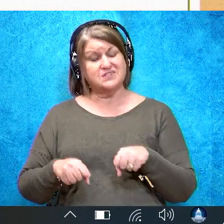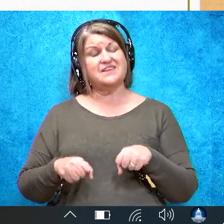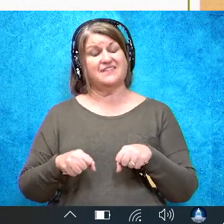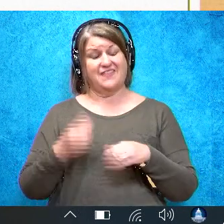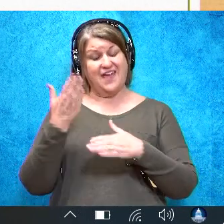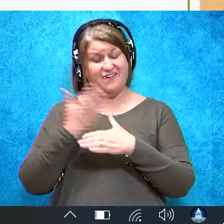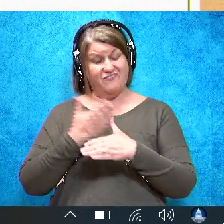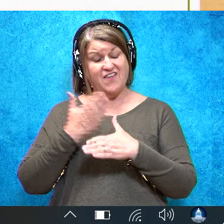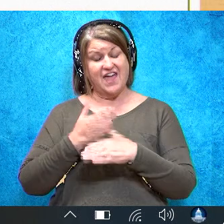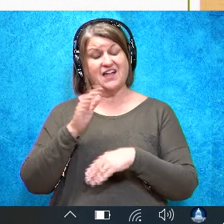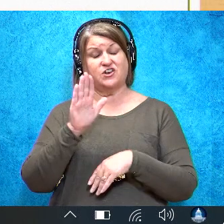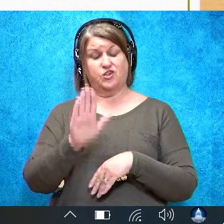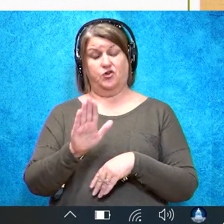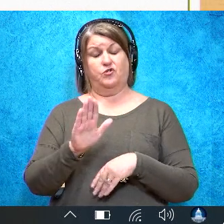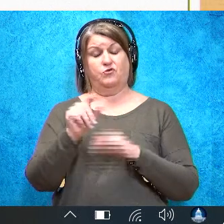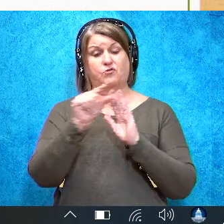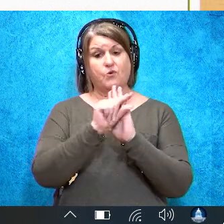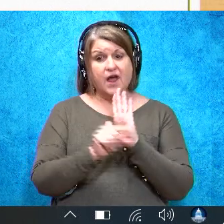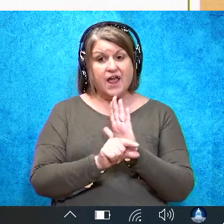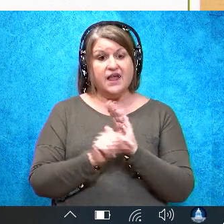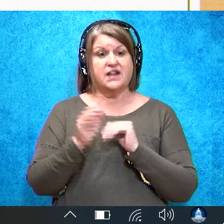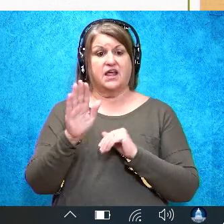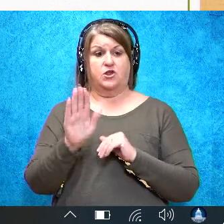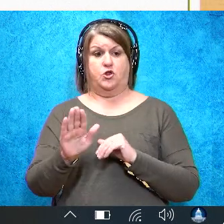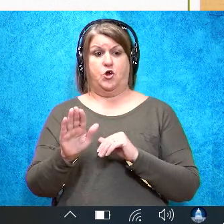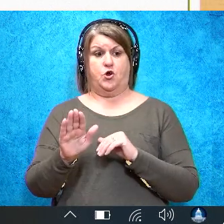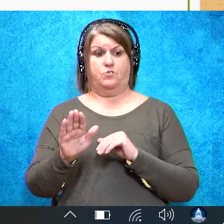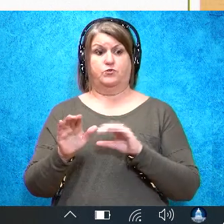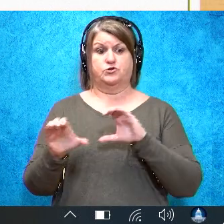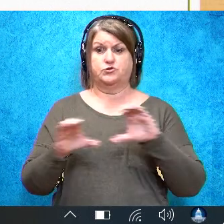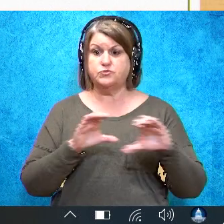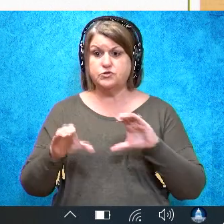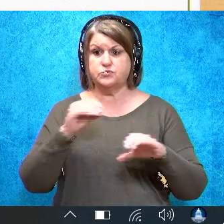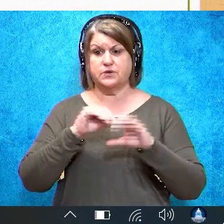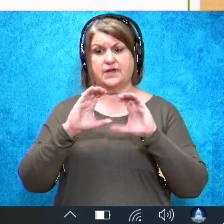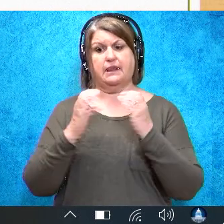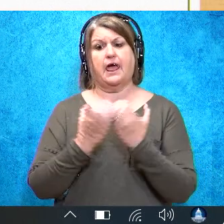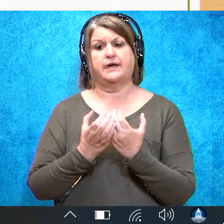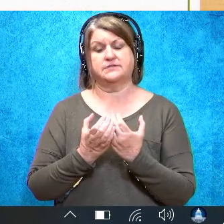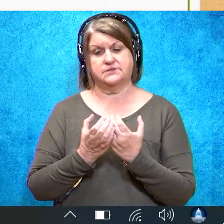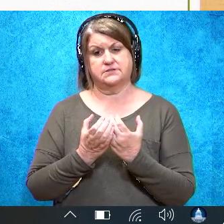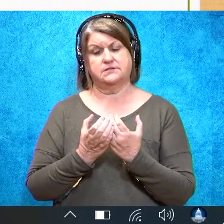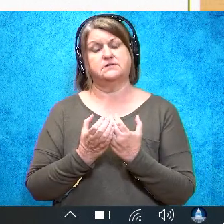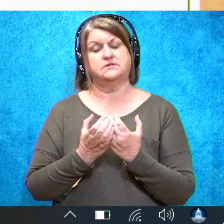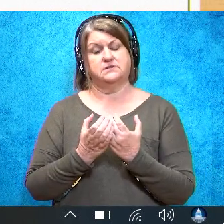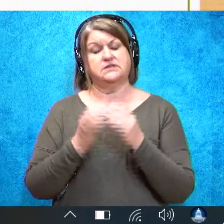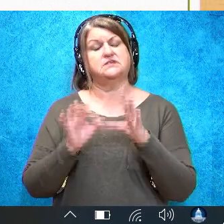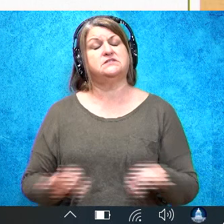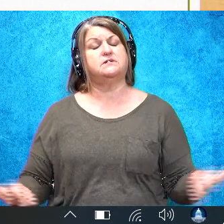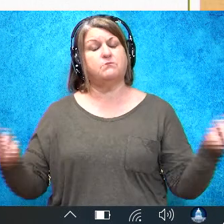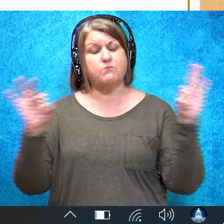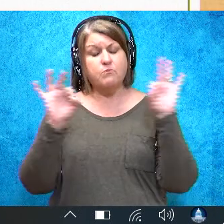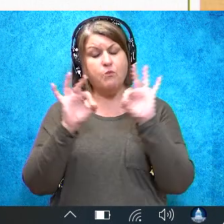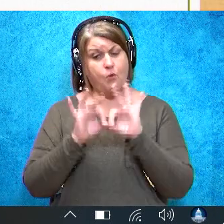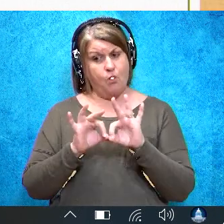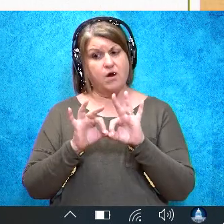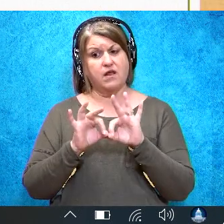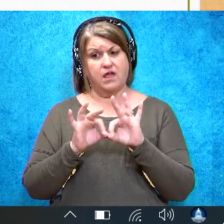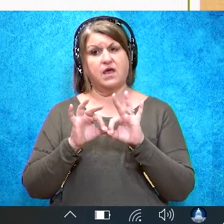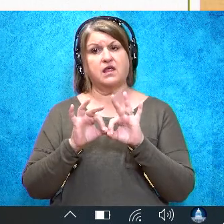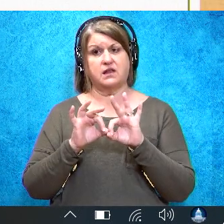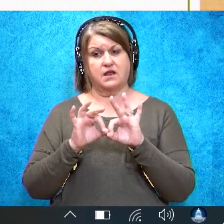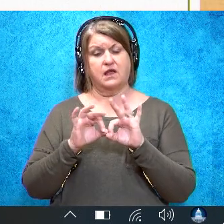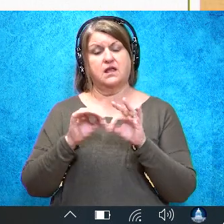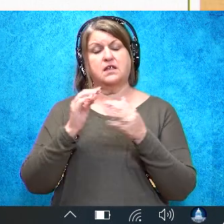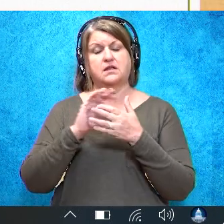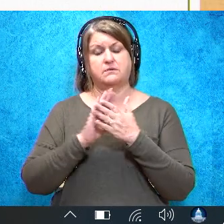in your class. So making sure that you consult with your teacher as needed, that is critical to being successful in any